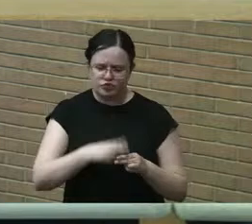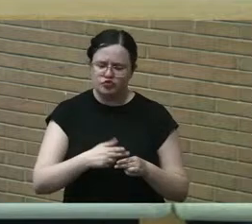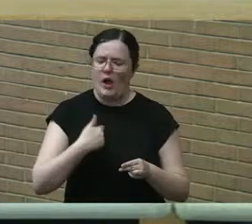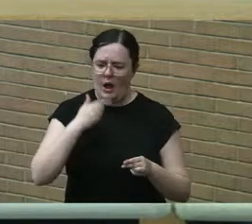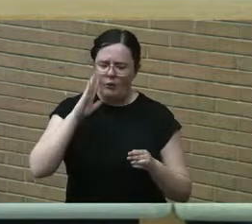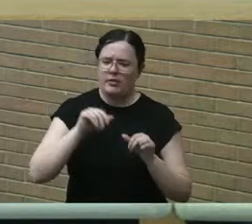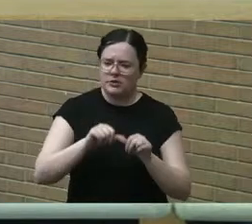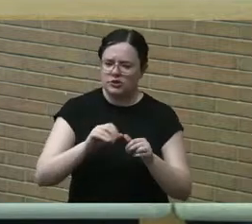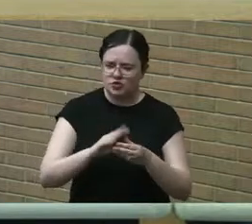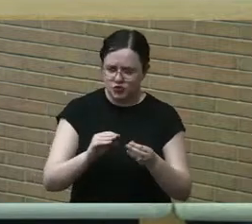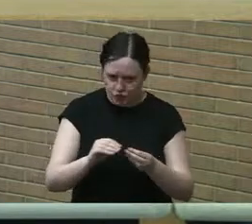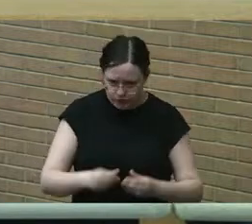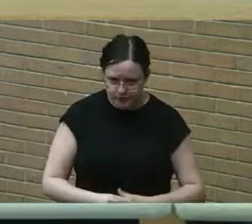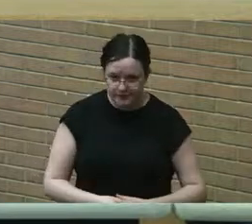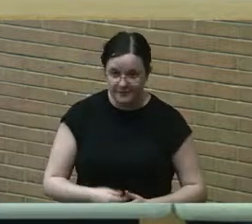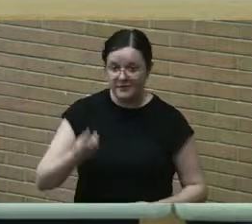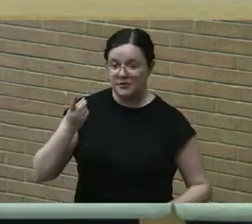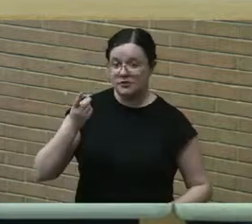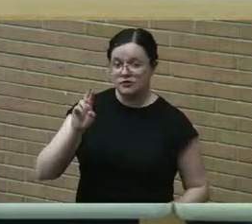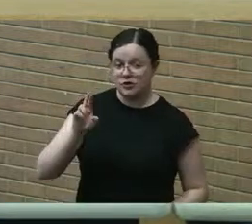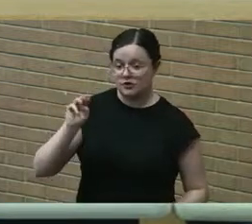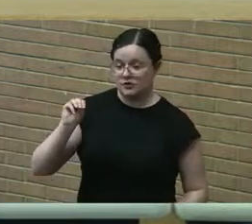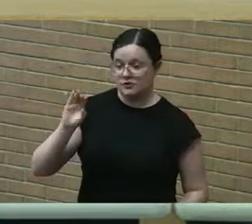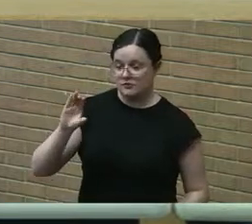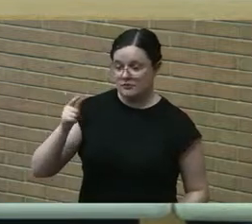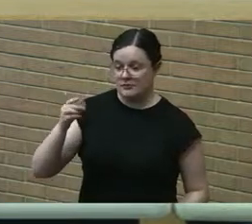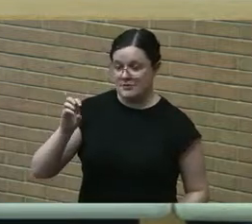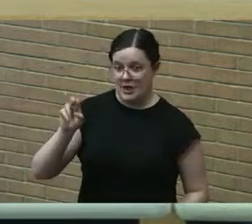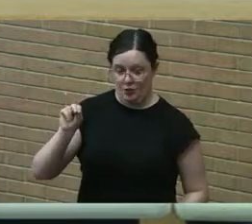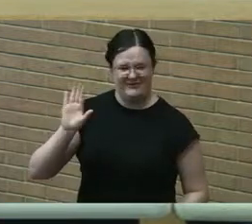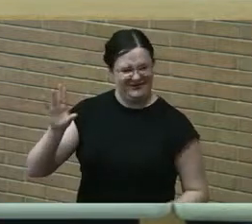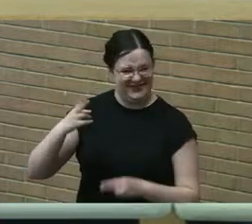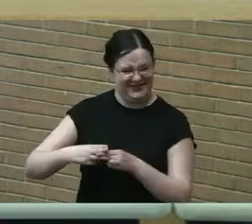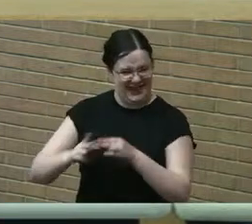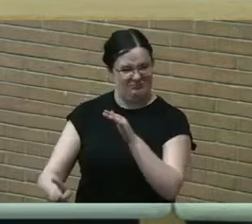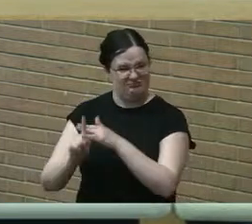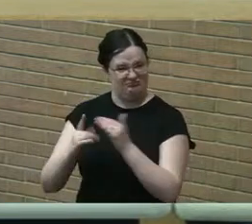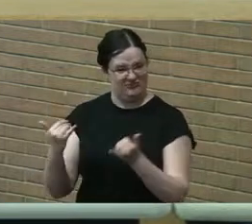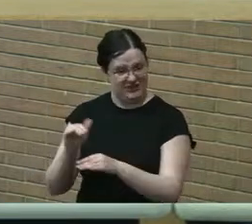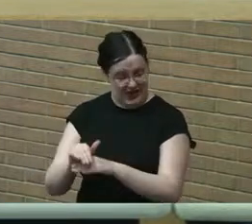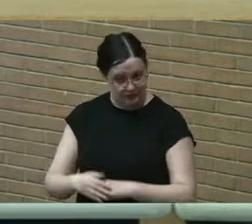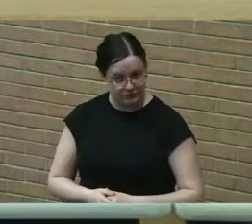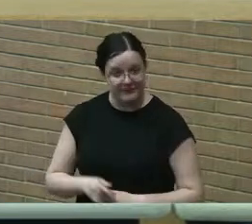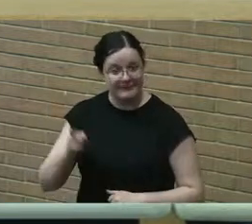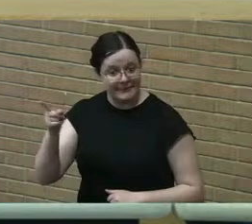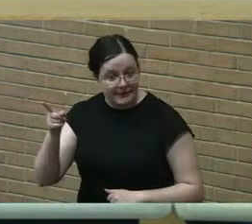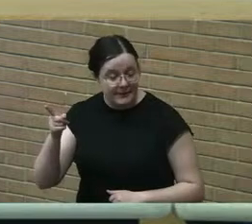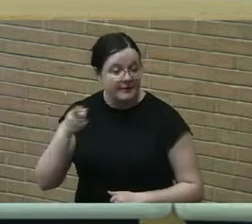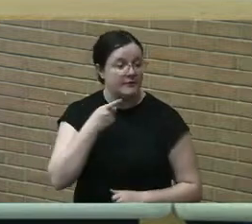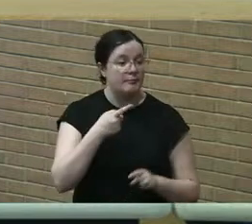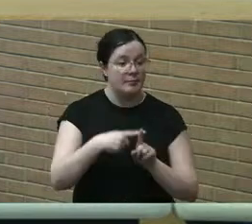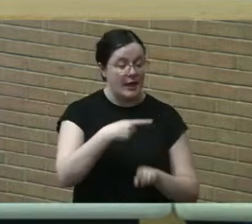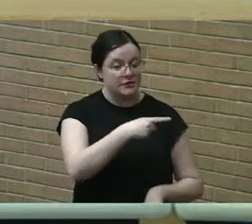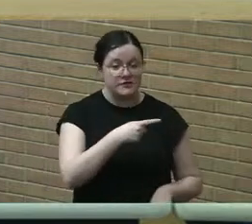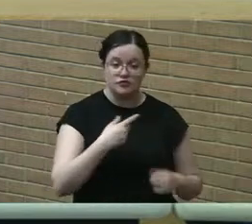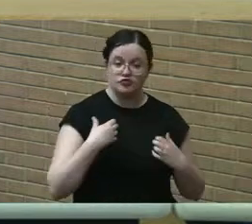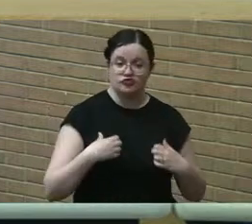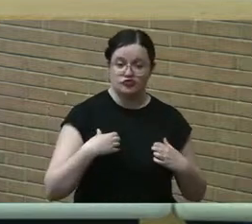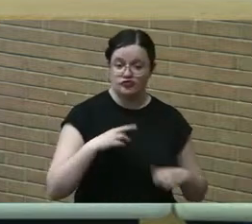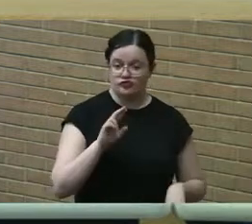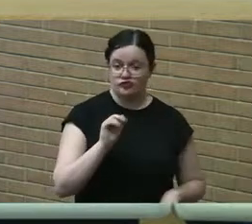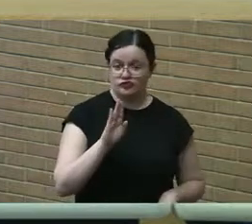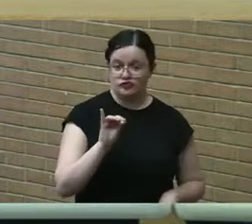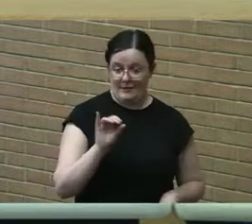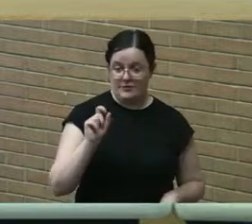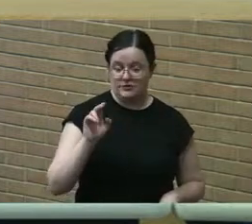Dr. McGowan's name was referenced tonight. Rabbi Stein, he and I have talked. Dr. McGowan and I have talked. I